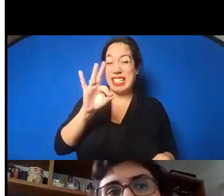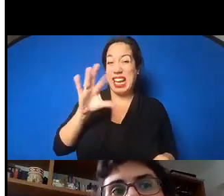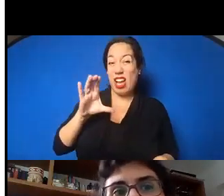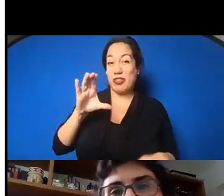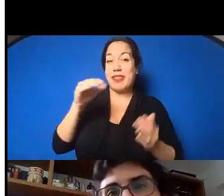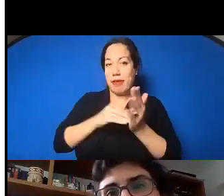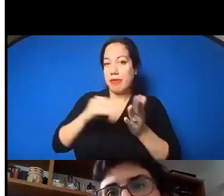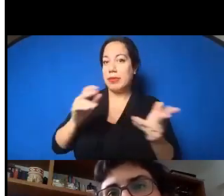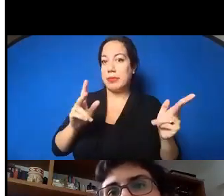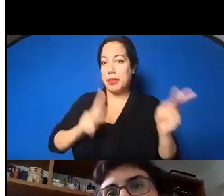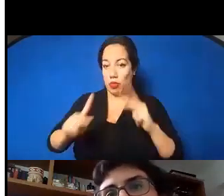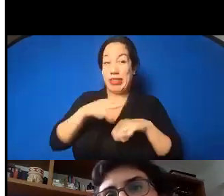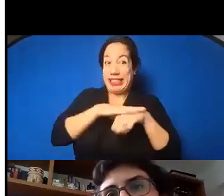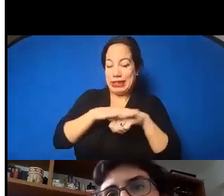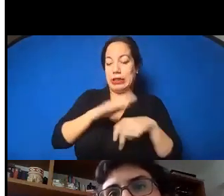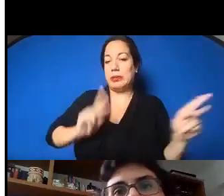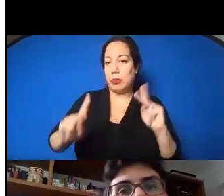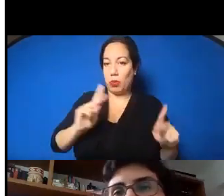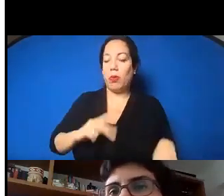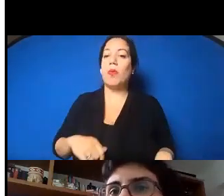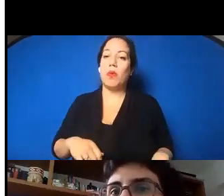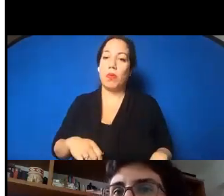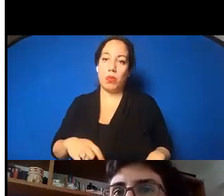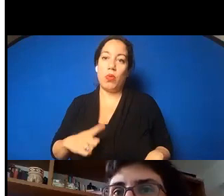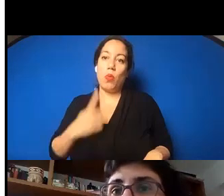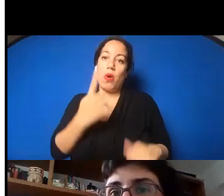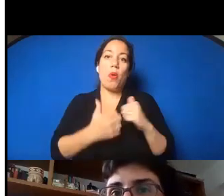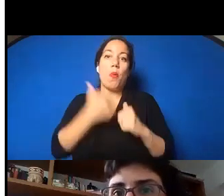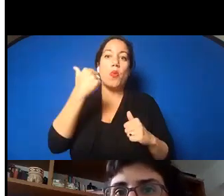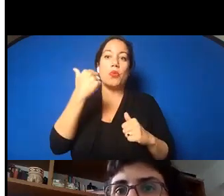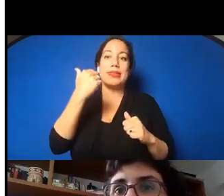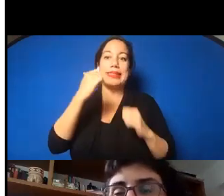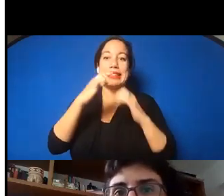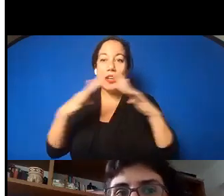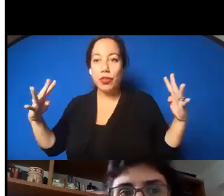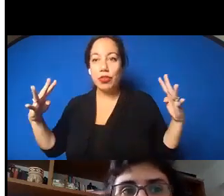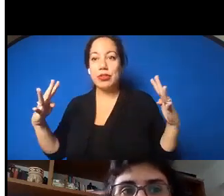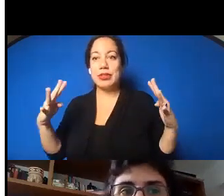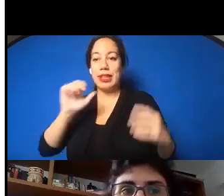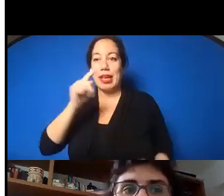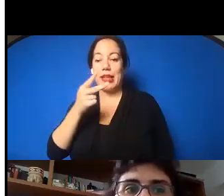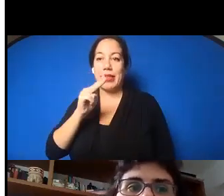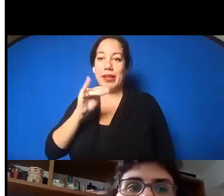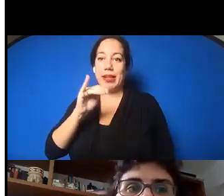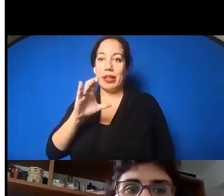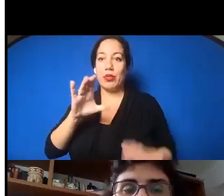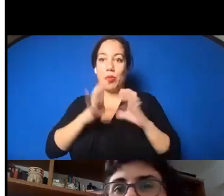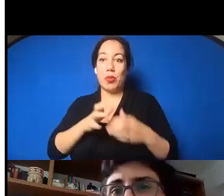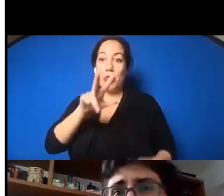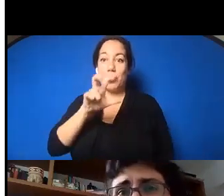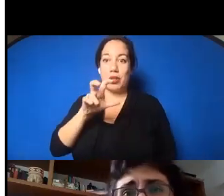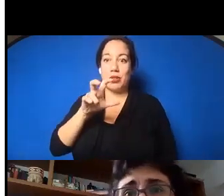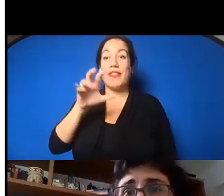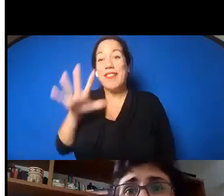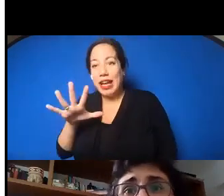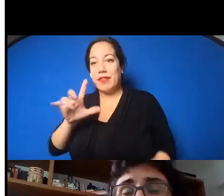900,000 peoples, indigenous peoples. We have one of the most diverse ethnic groups in Brazil, with 305 ethnic